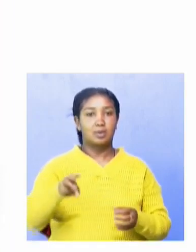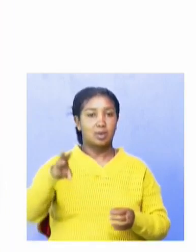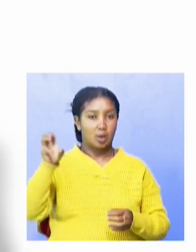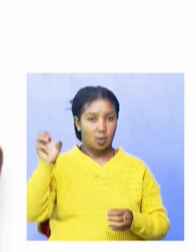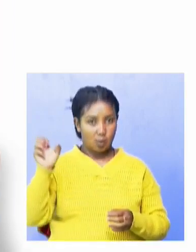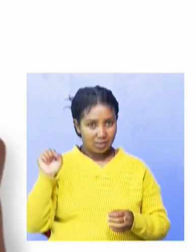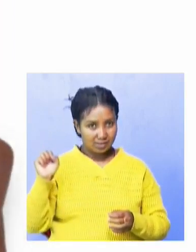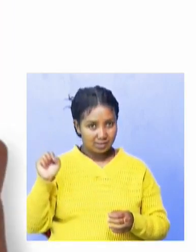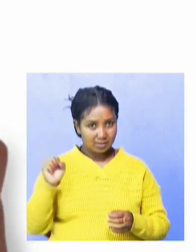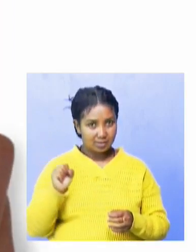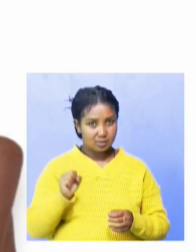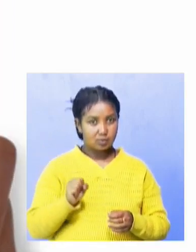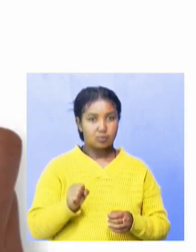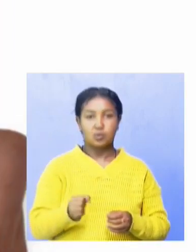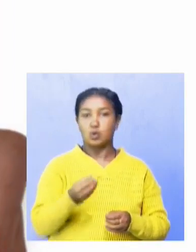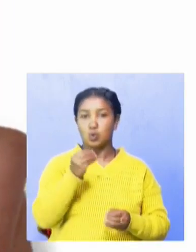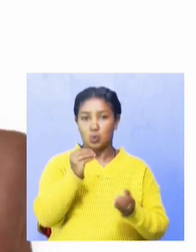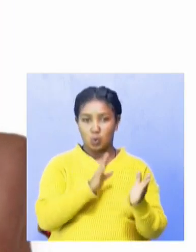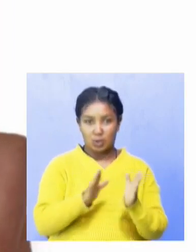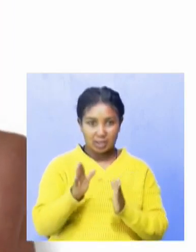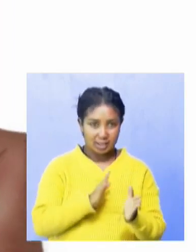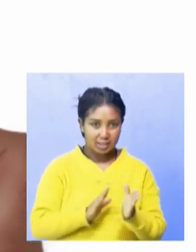was cooking.